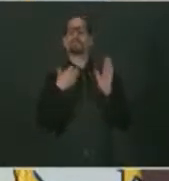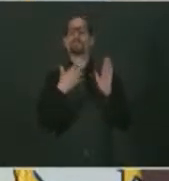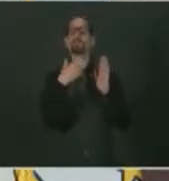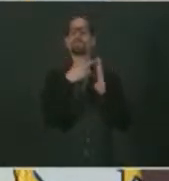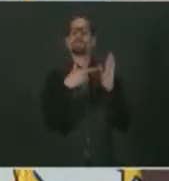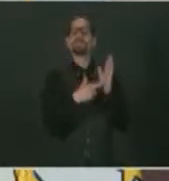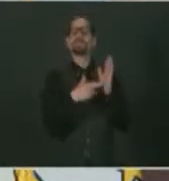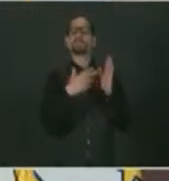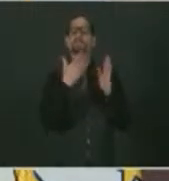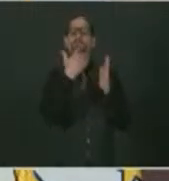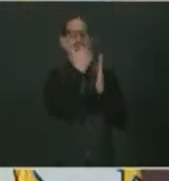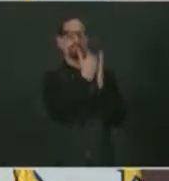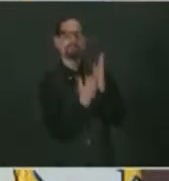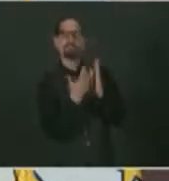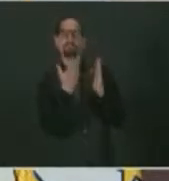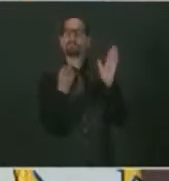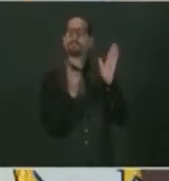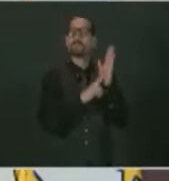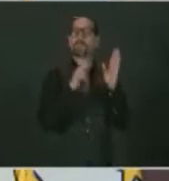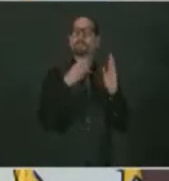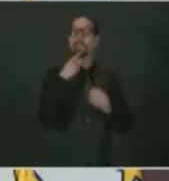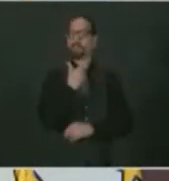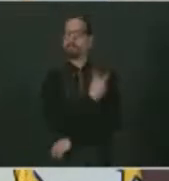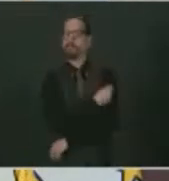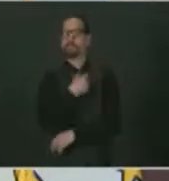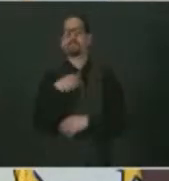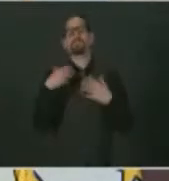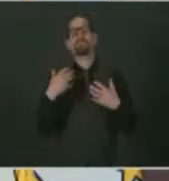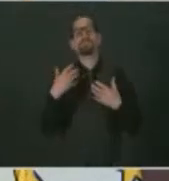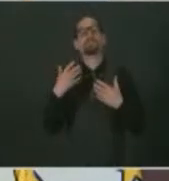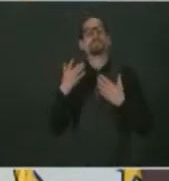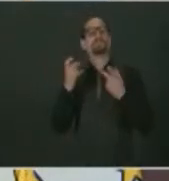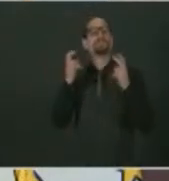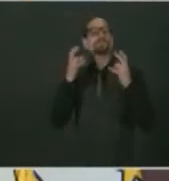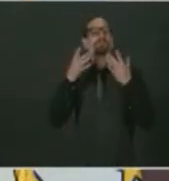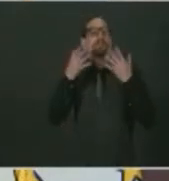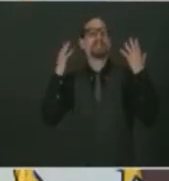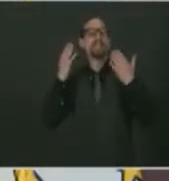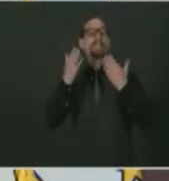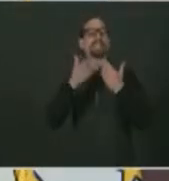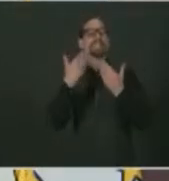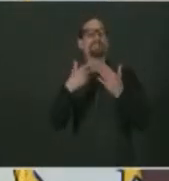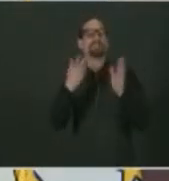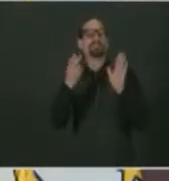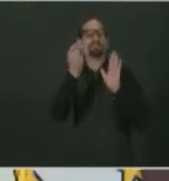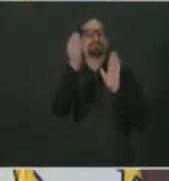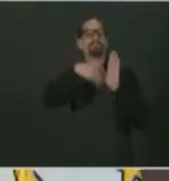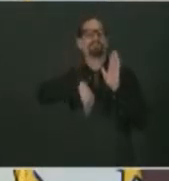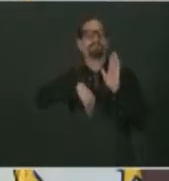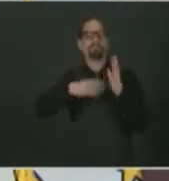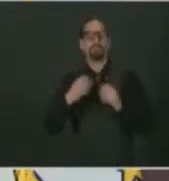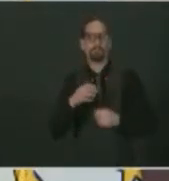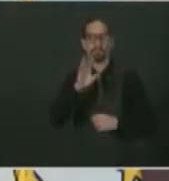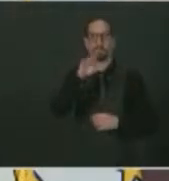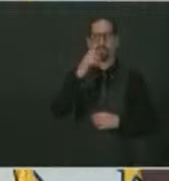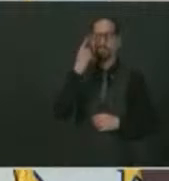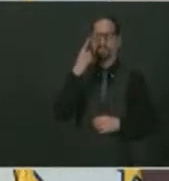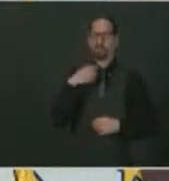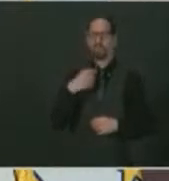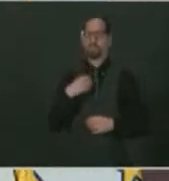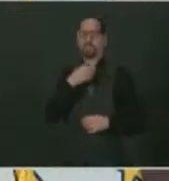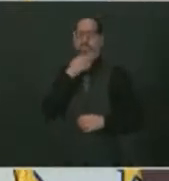possible. This approach is unlike anything we've ever done before. We've never taken on a mass